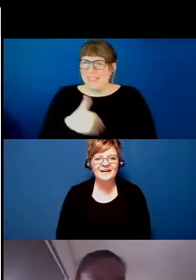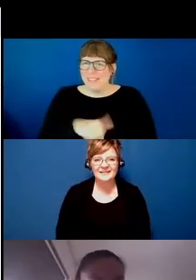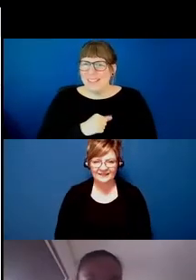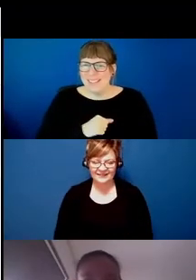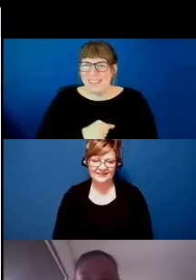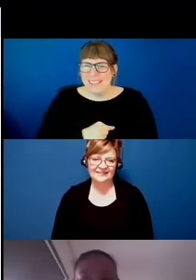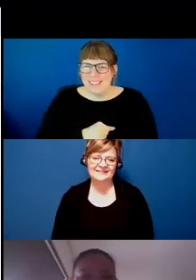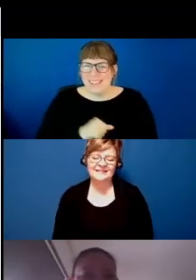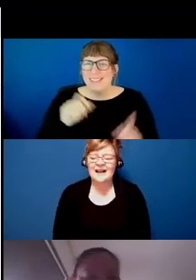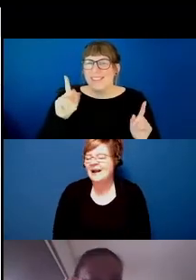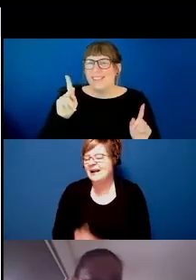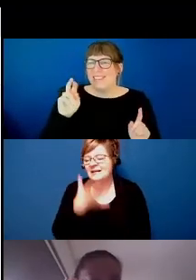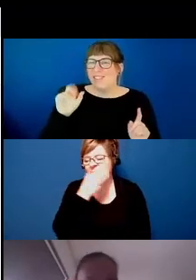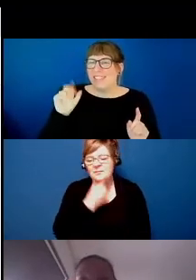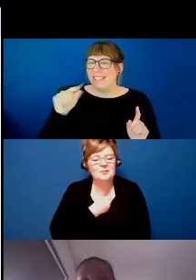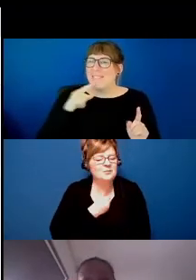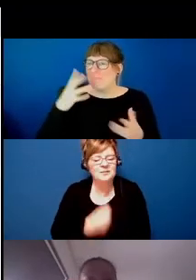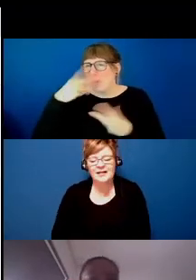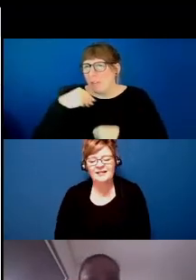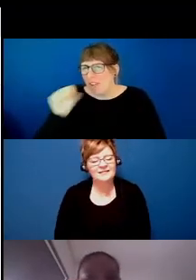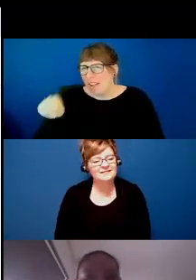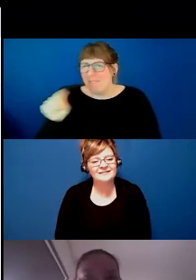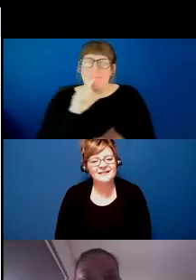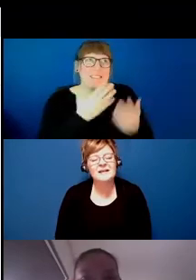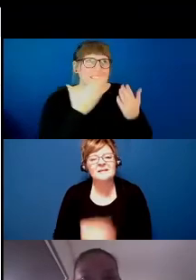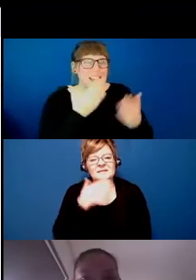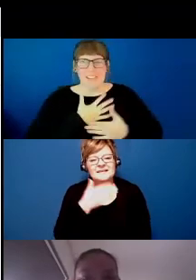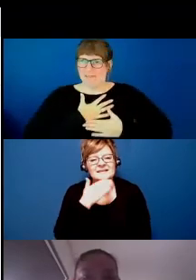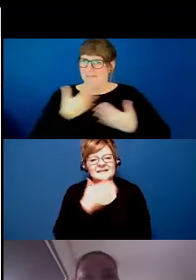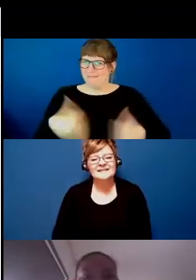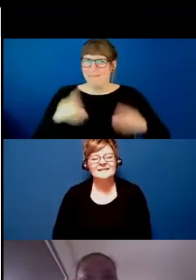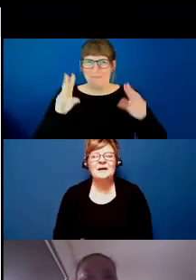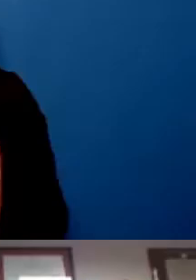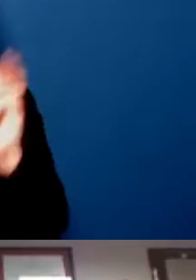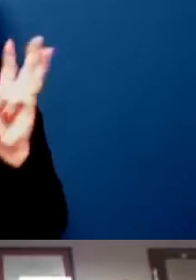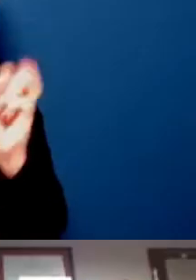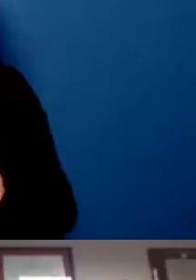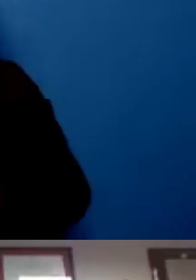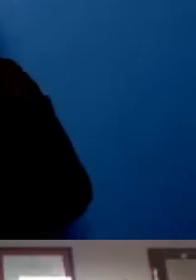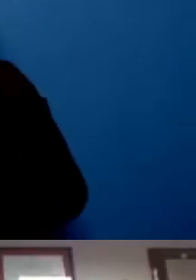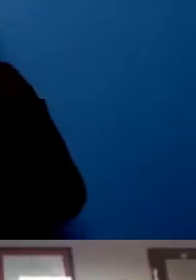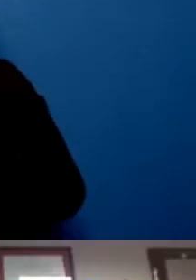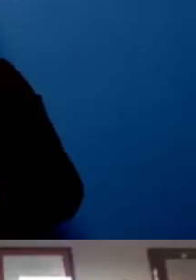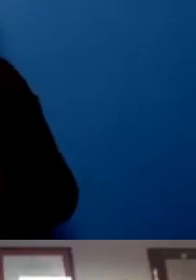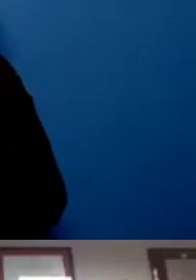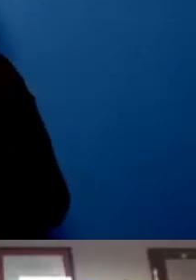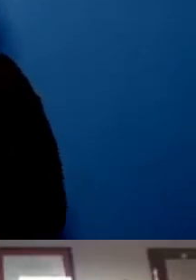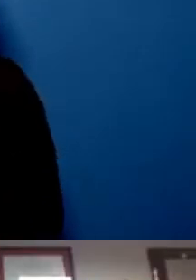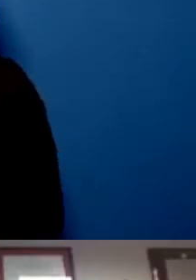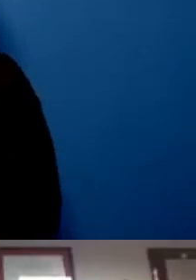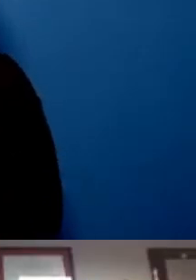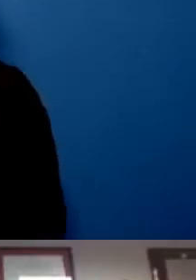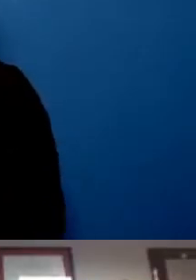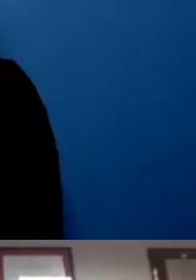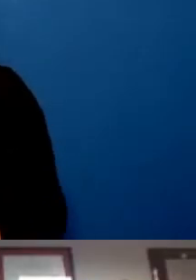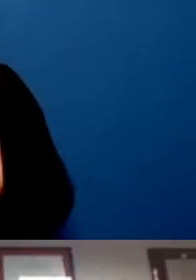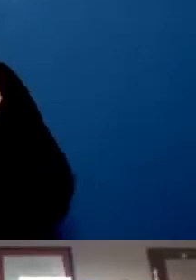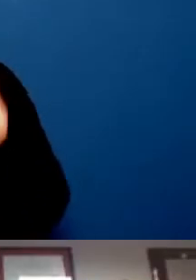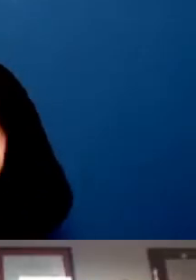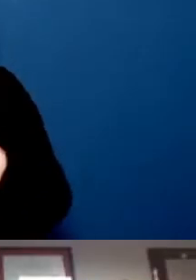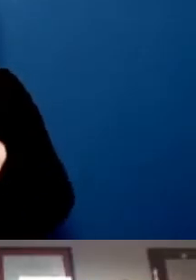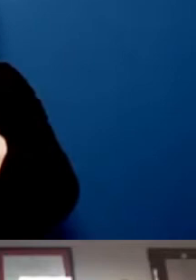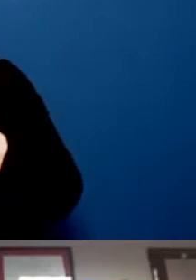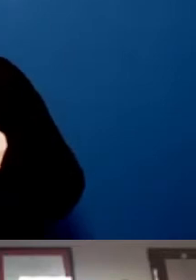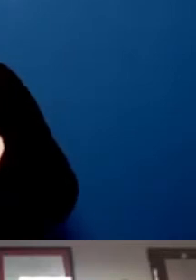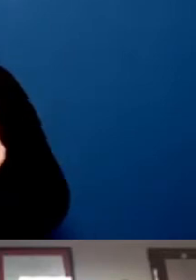Beautiful. Thank you. Wow. Okay. Sorry about that. So what I want to show now is